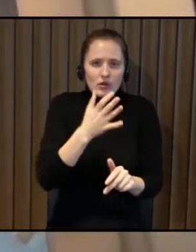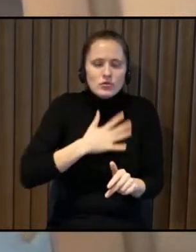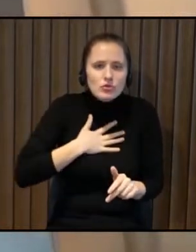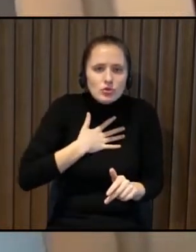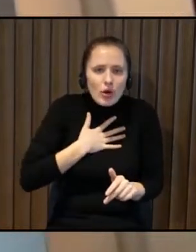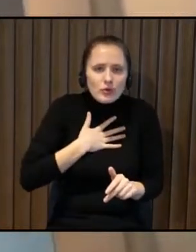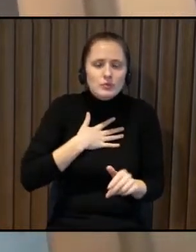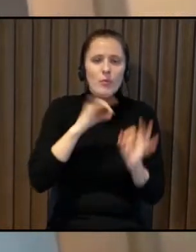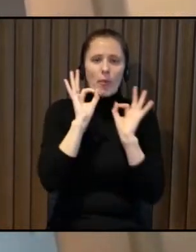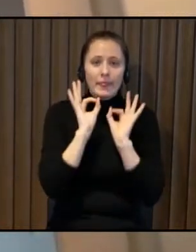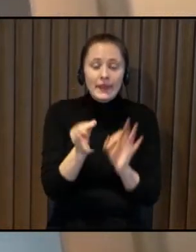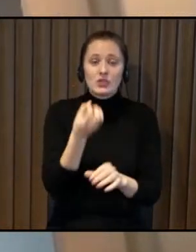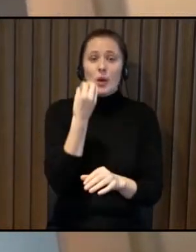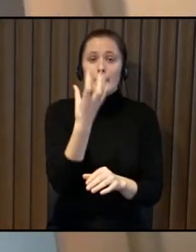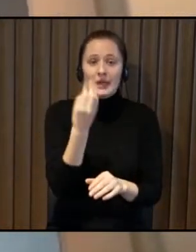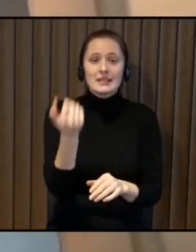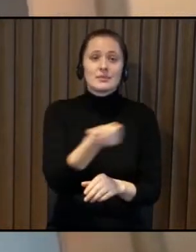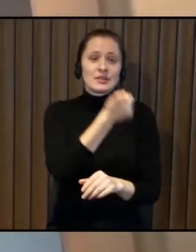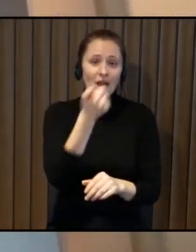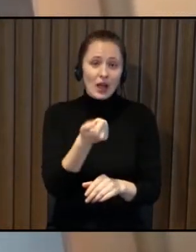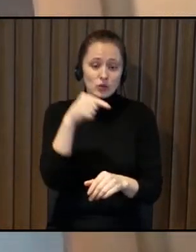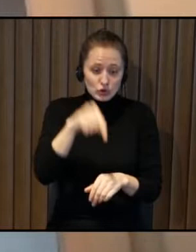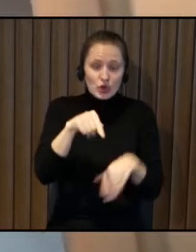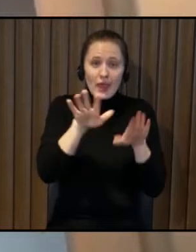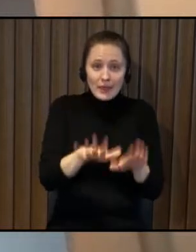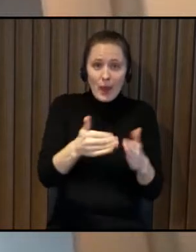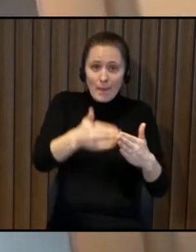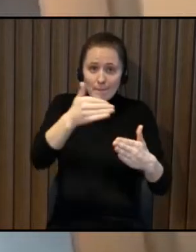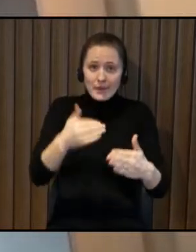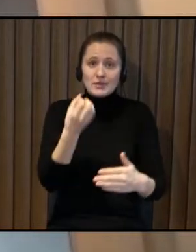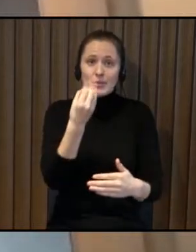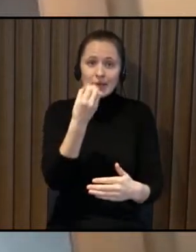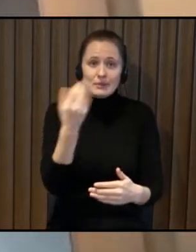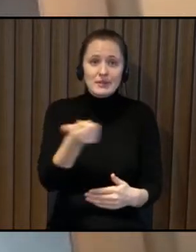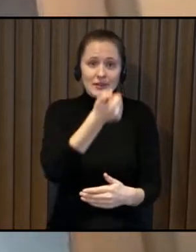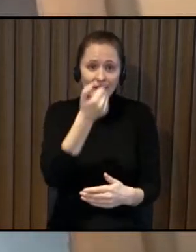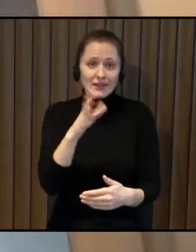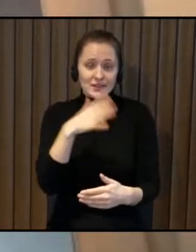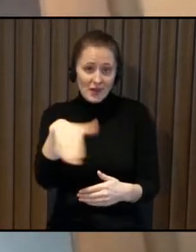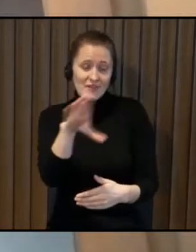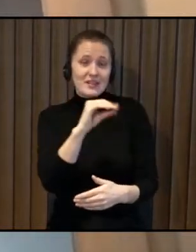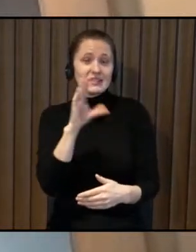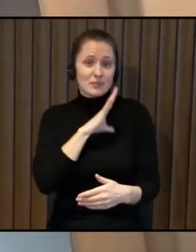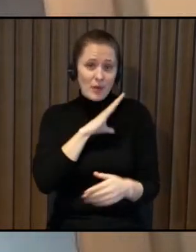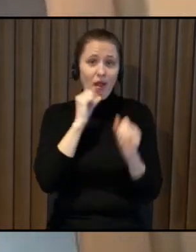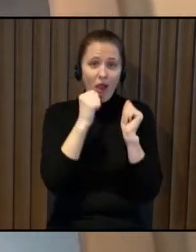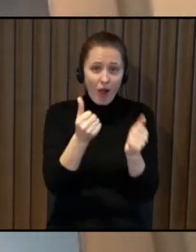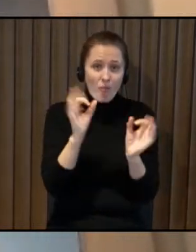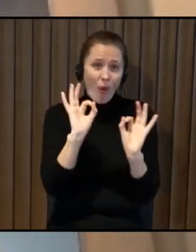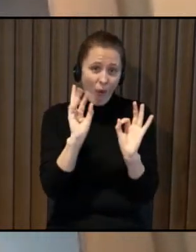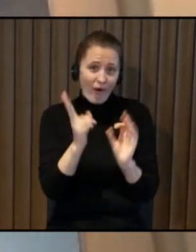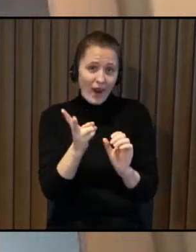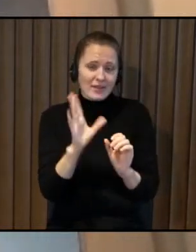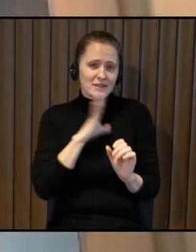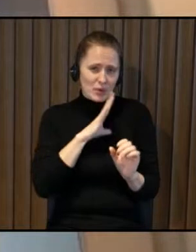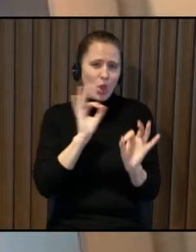presented themselves. And then I showed those pictures to the managers of this retail office, and they were amazed